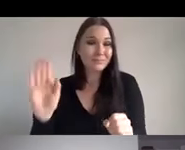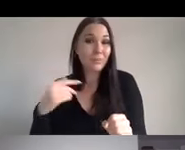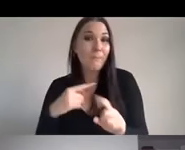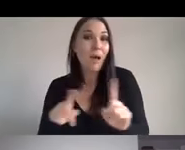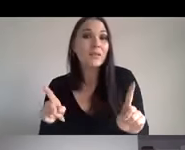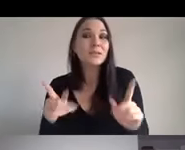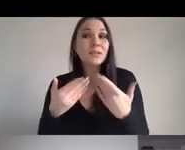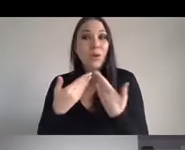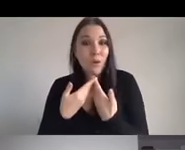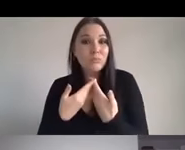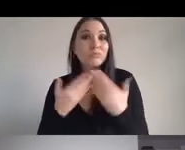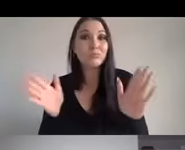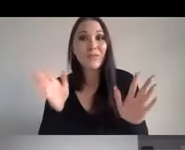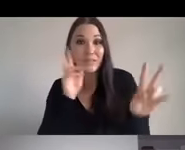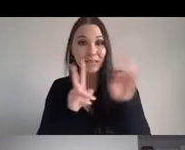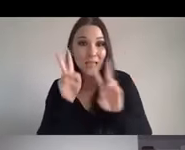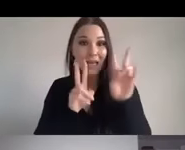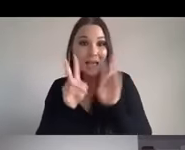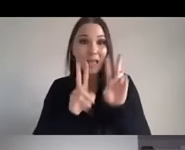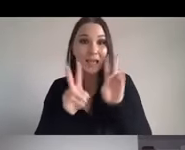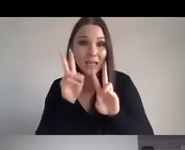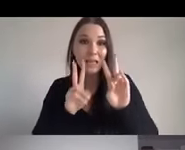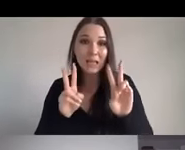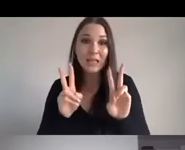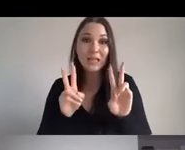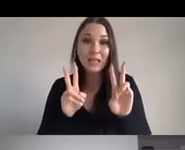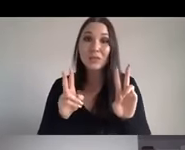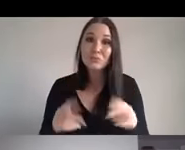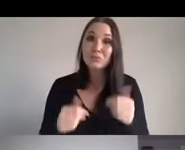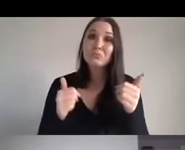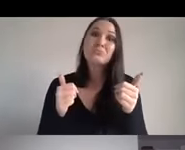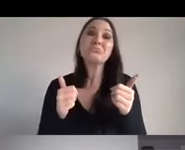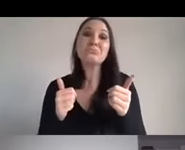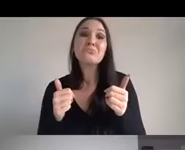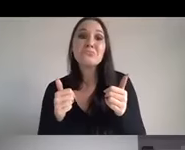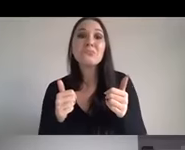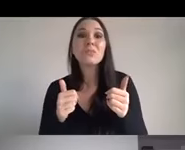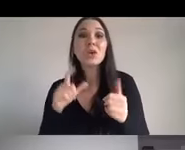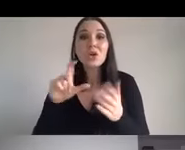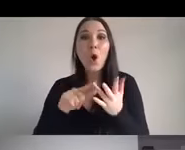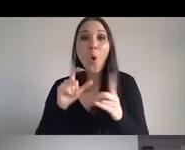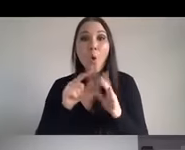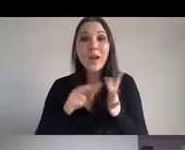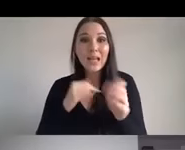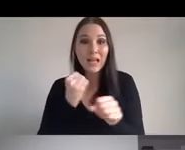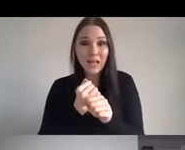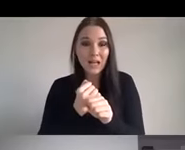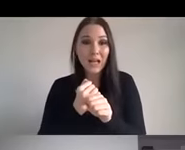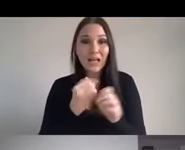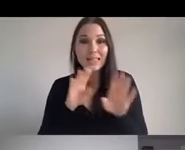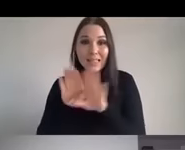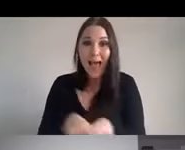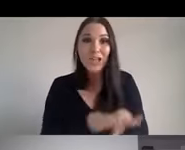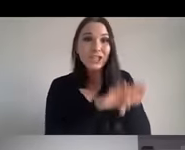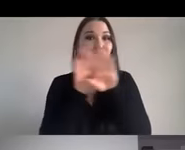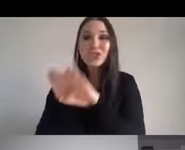source like deep learning repositories, which are really good in terms of the results. But if you just look at like the coding standards, it wouldn't pass